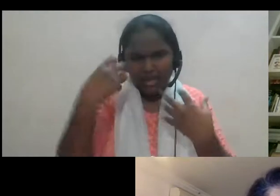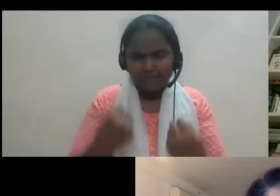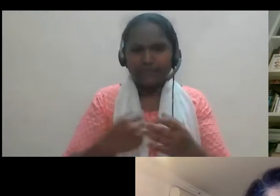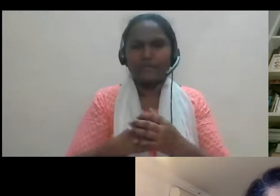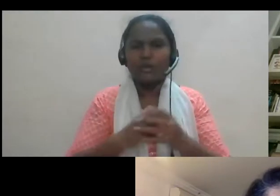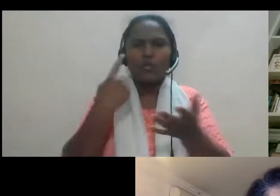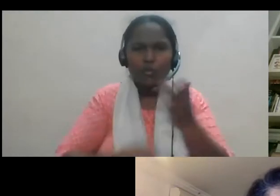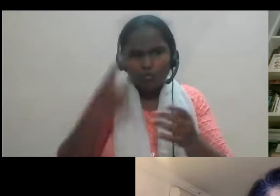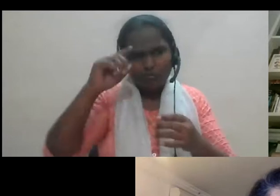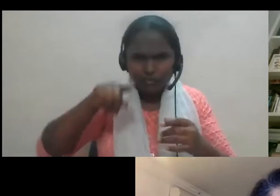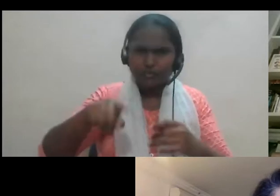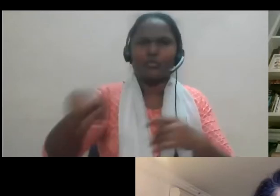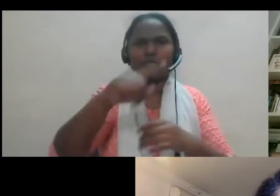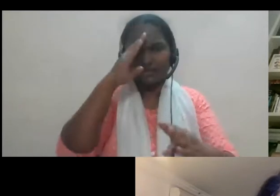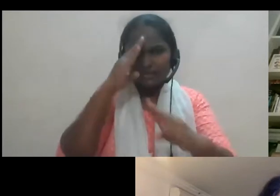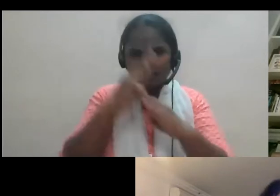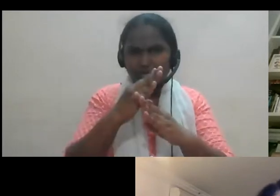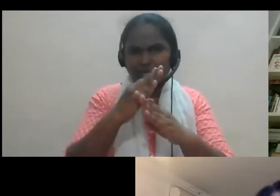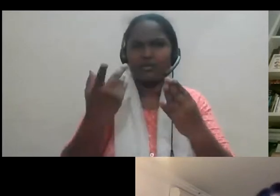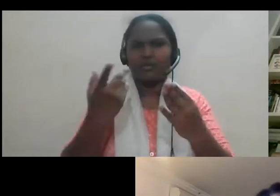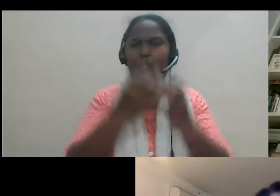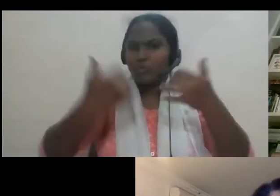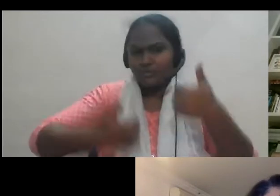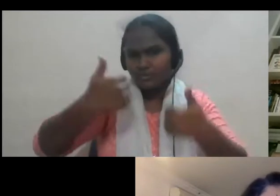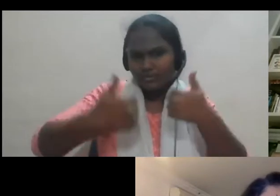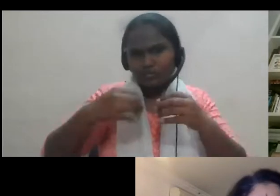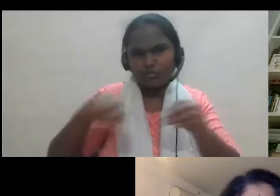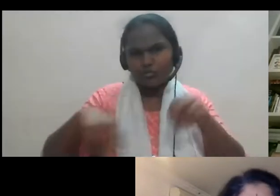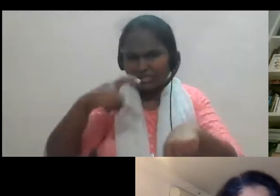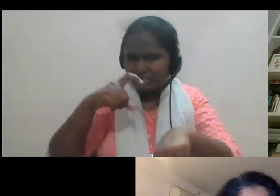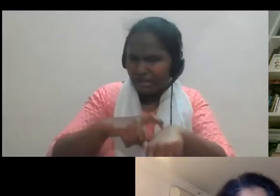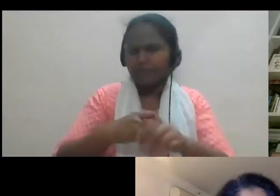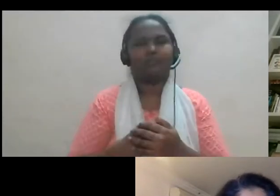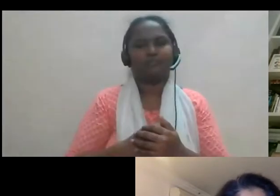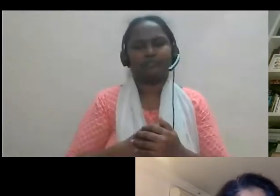What, for you as a director, has been one of the most challenging moments of this time?